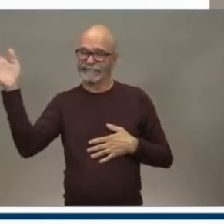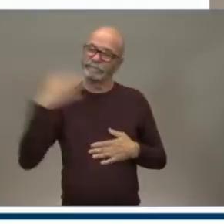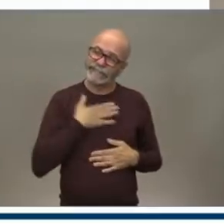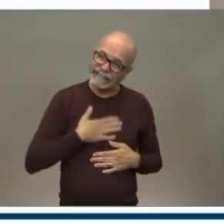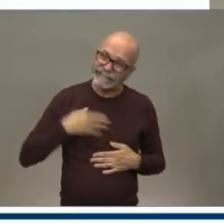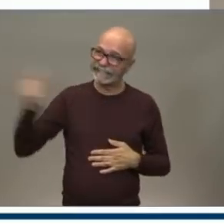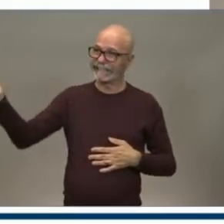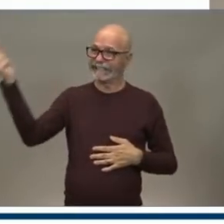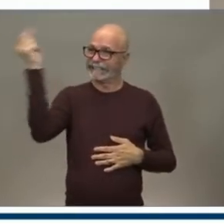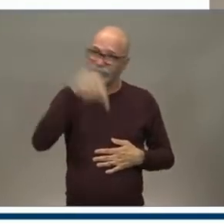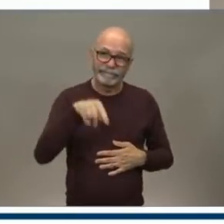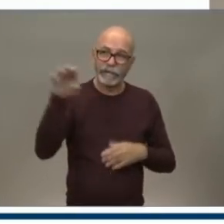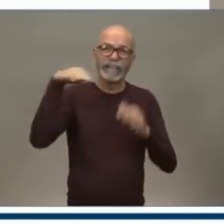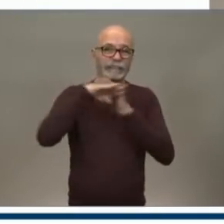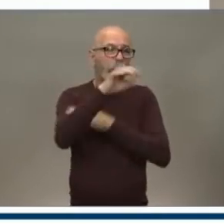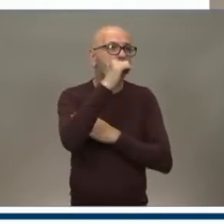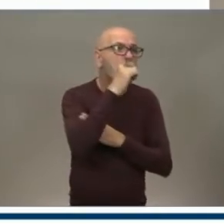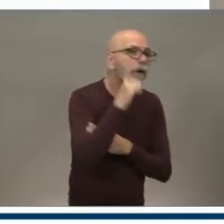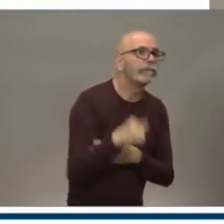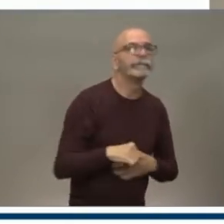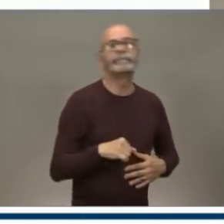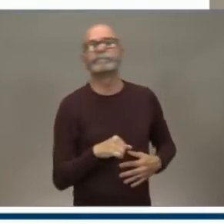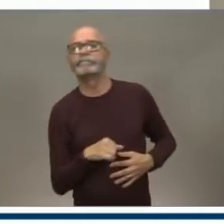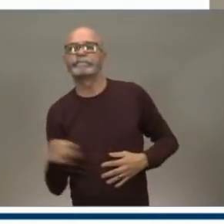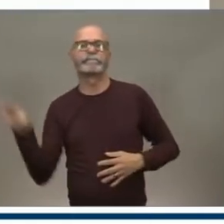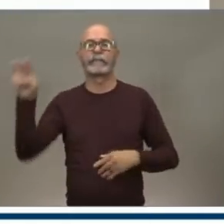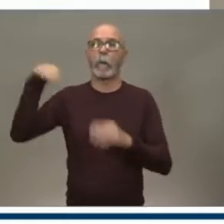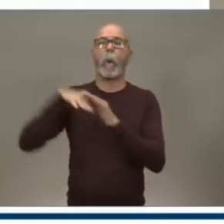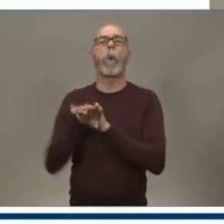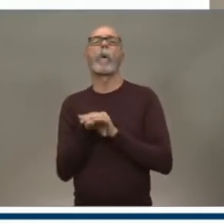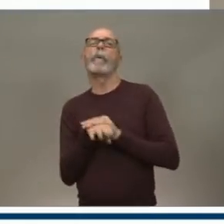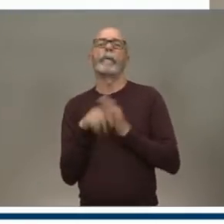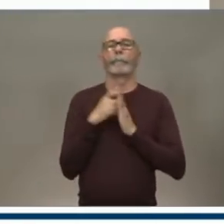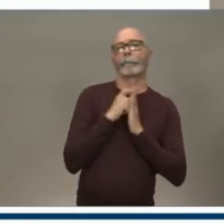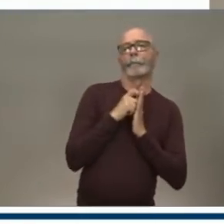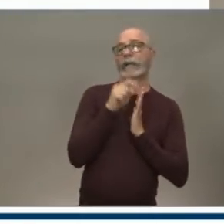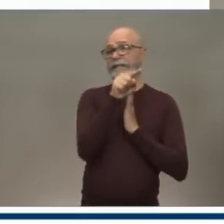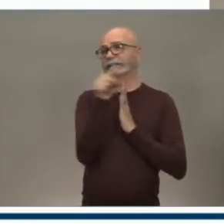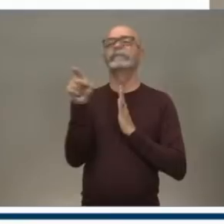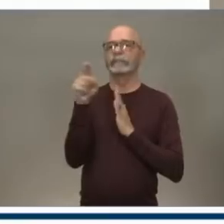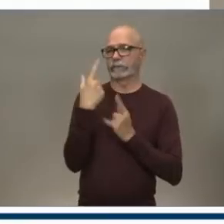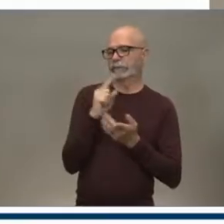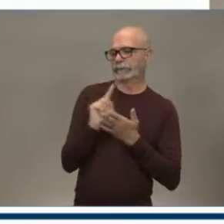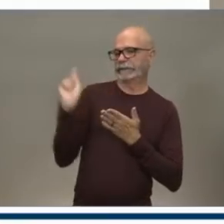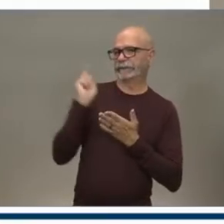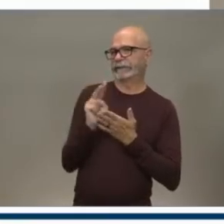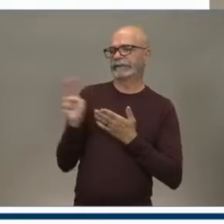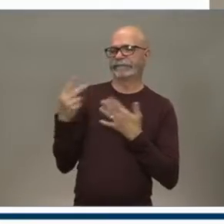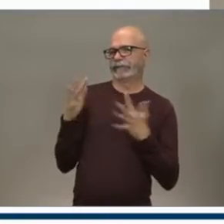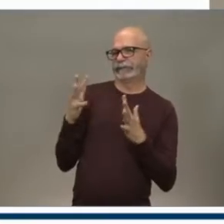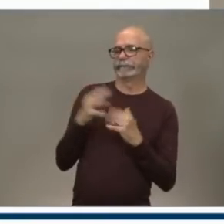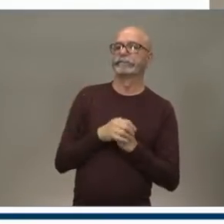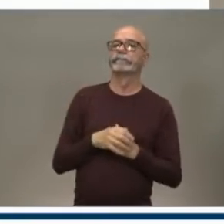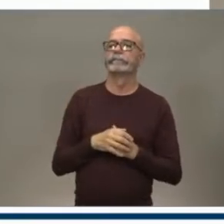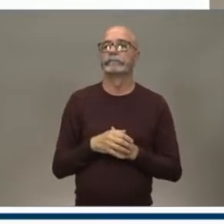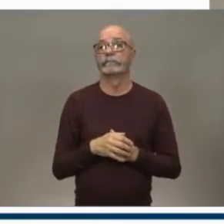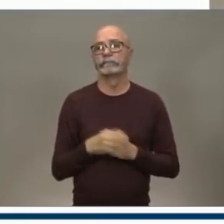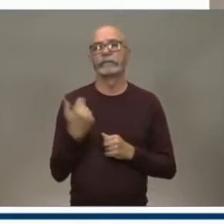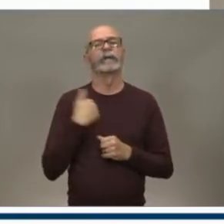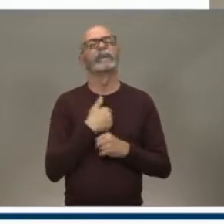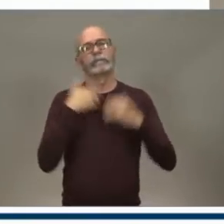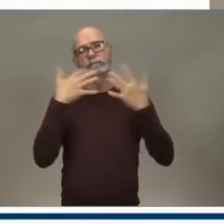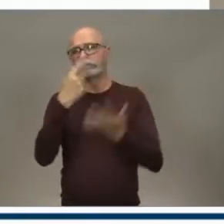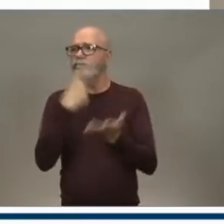environment to support us over the last couple of weeks. We've also I have ongoing discussions through